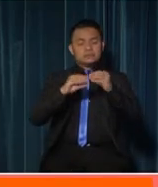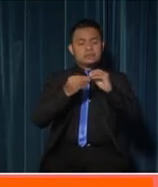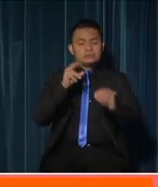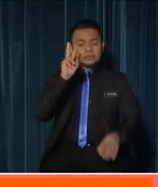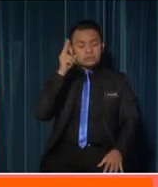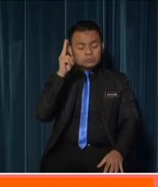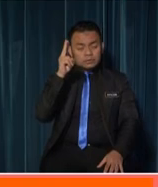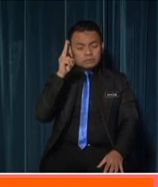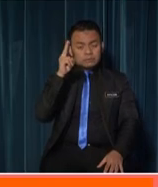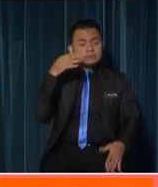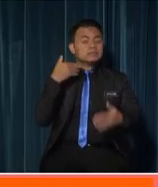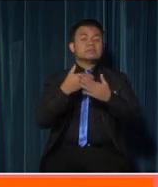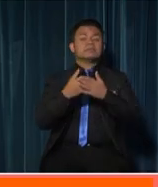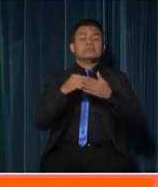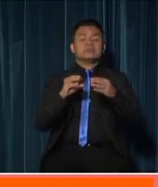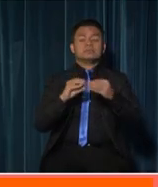number 9.